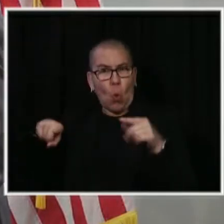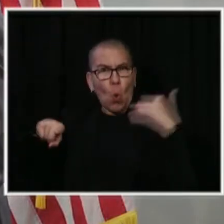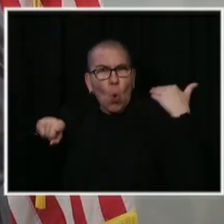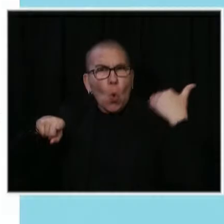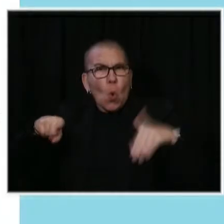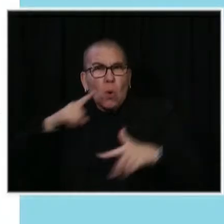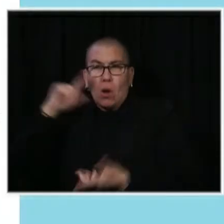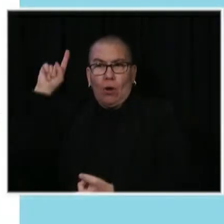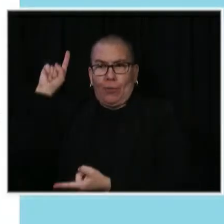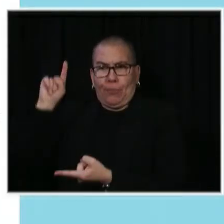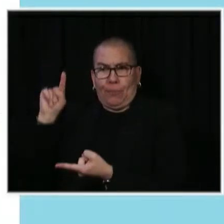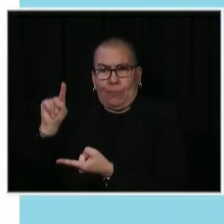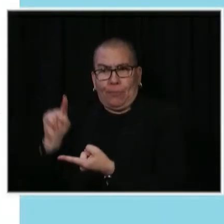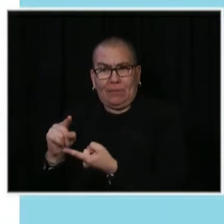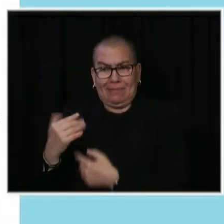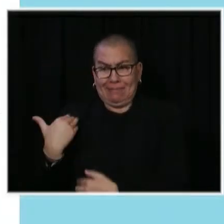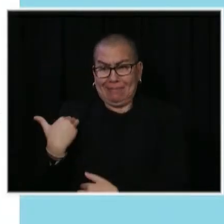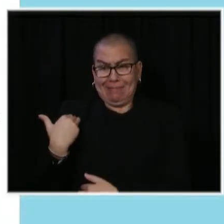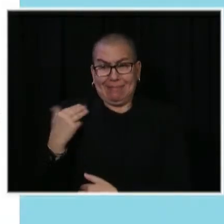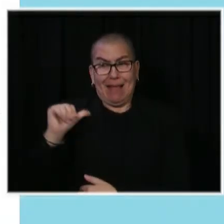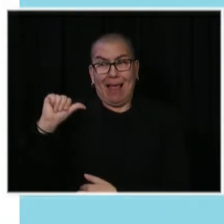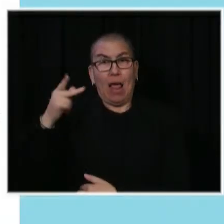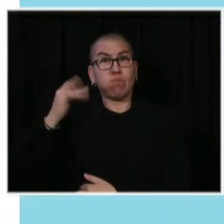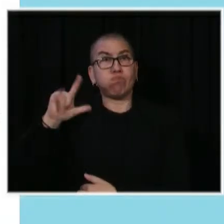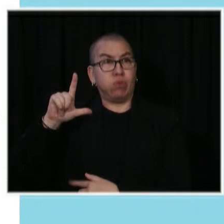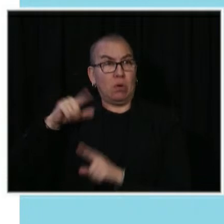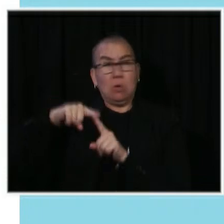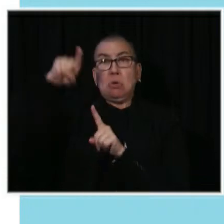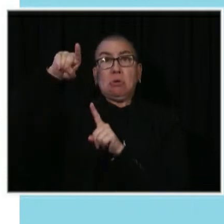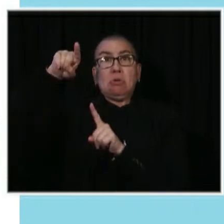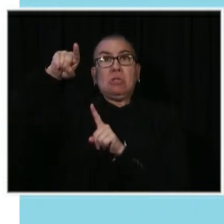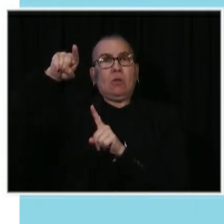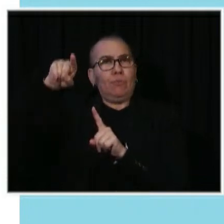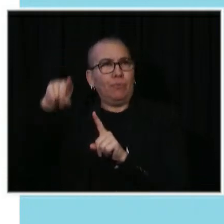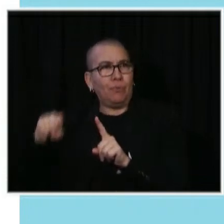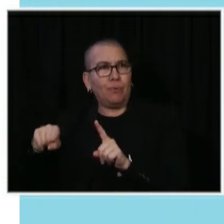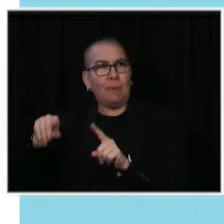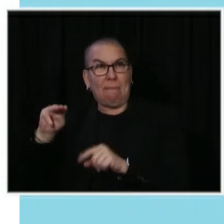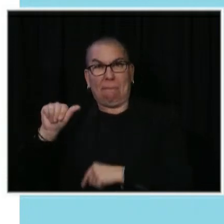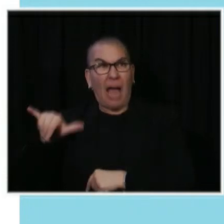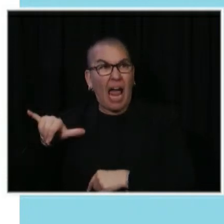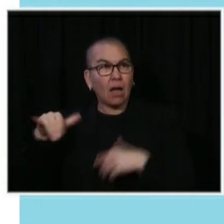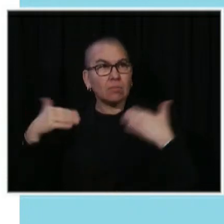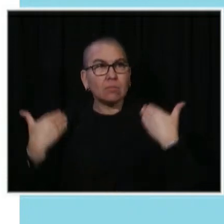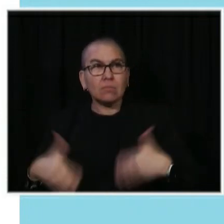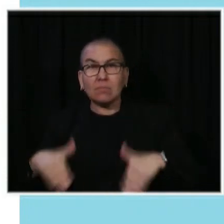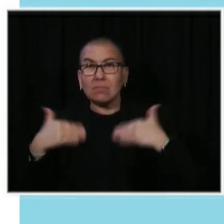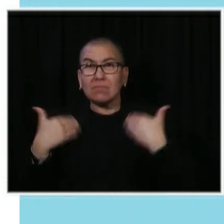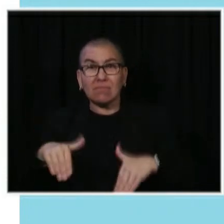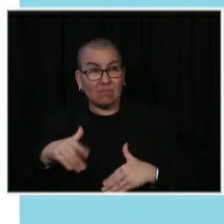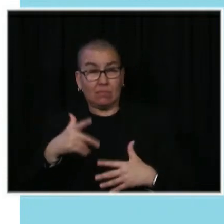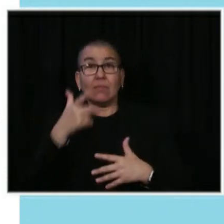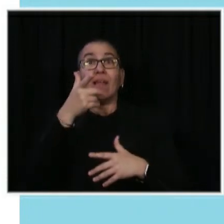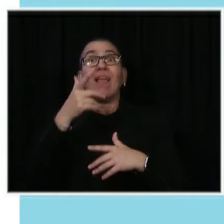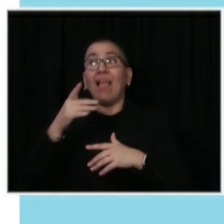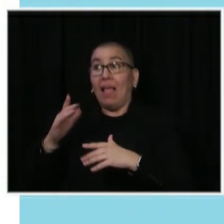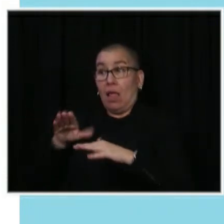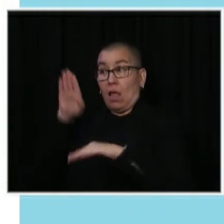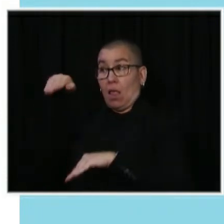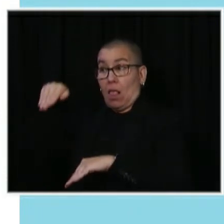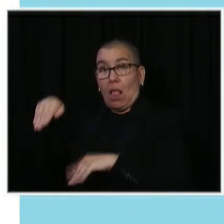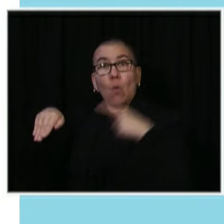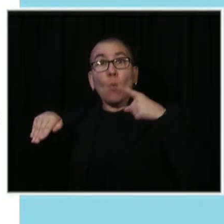last April as the first COVID cases started to show up. And like many respiratory diseases, they spike in the winter months. Well, we